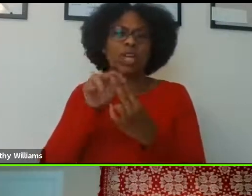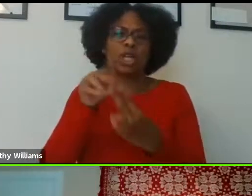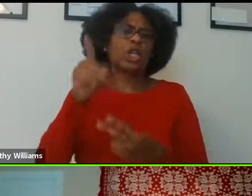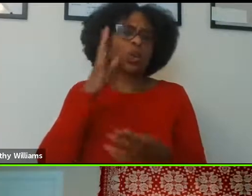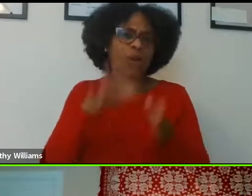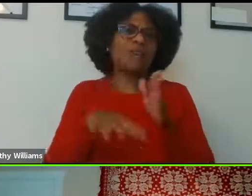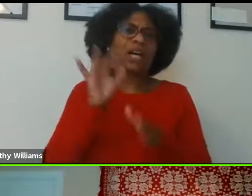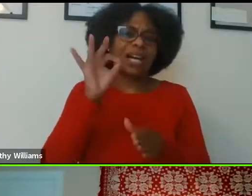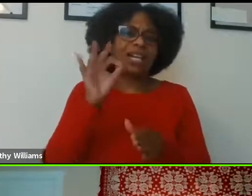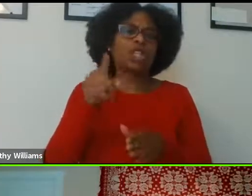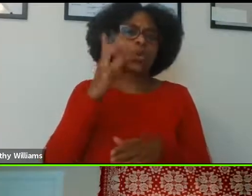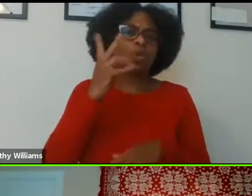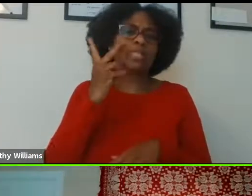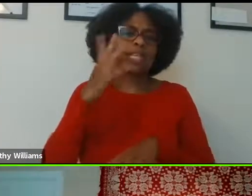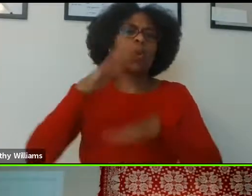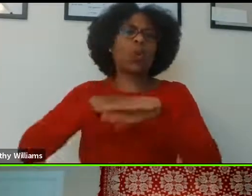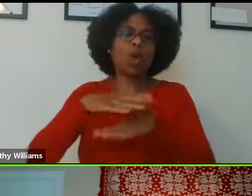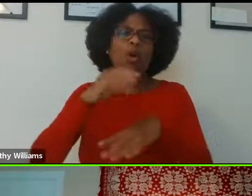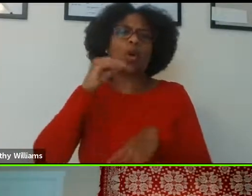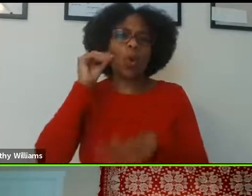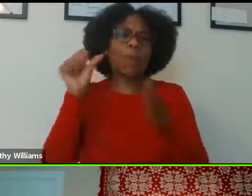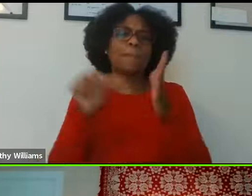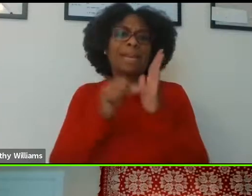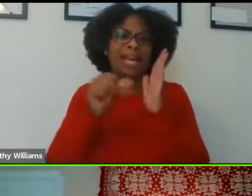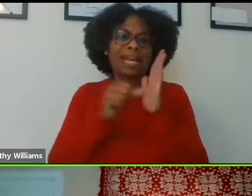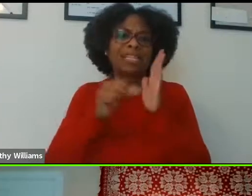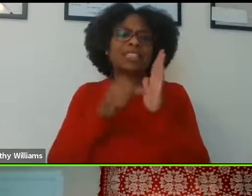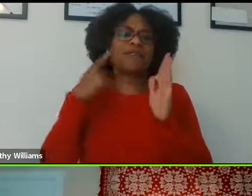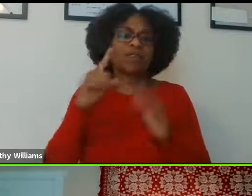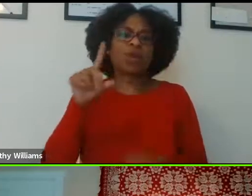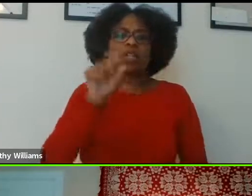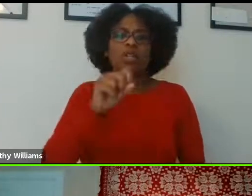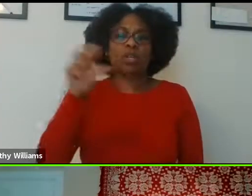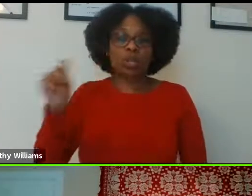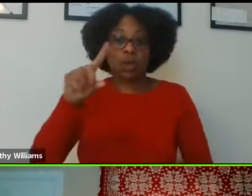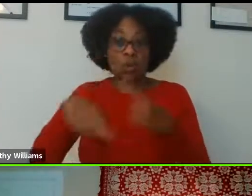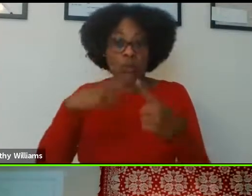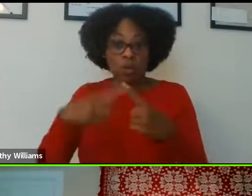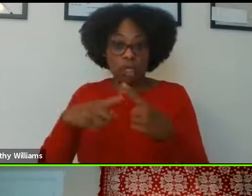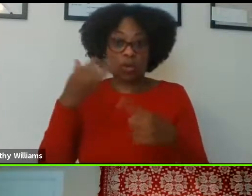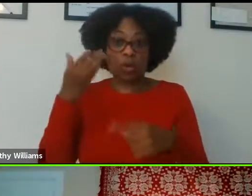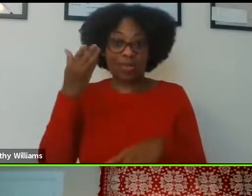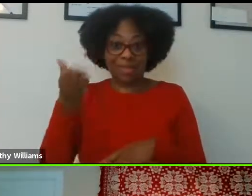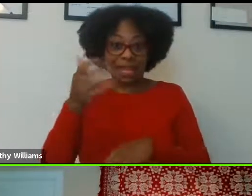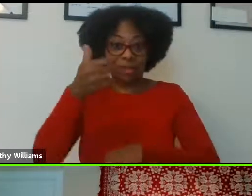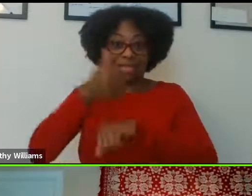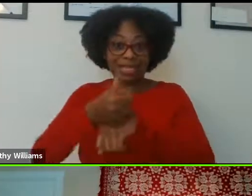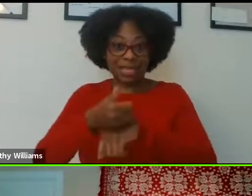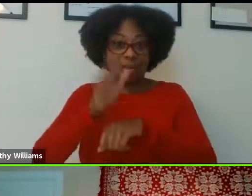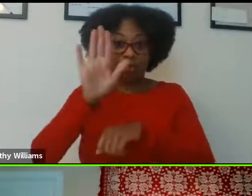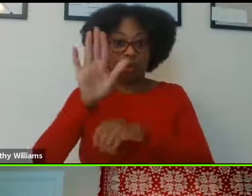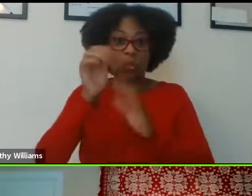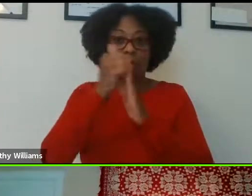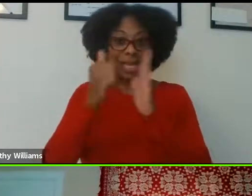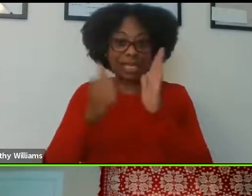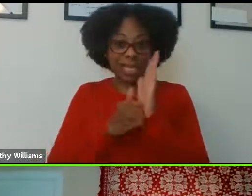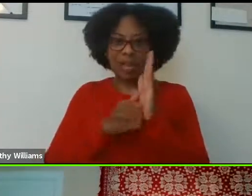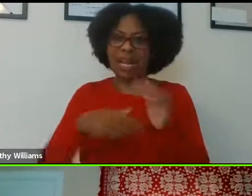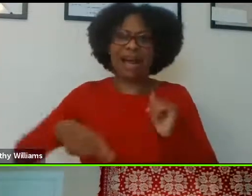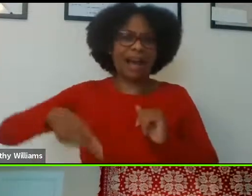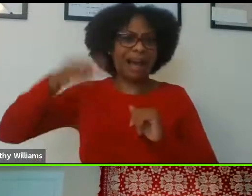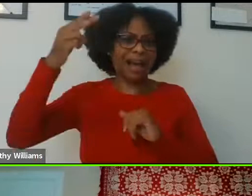Social Security. Once you go there, you set up your account, which is highly